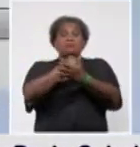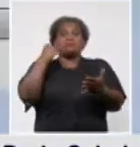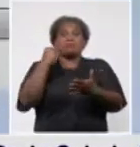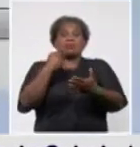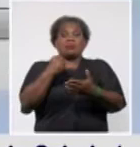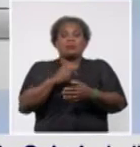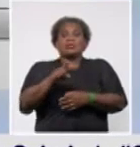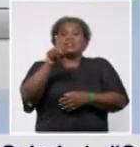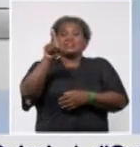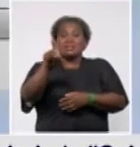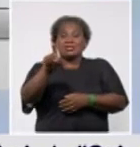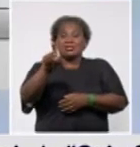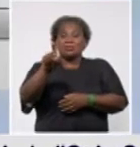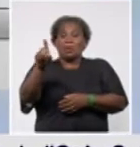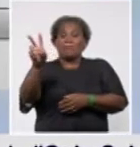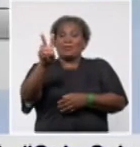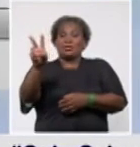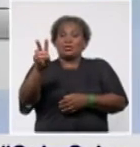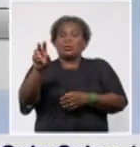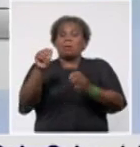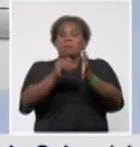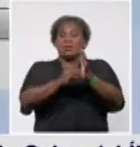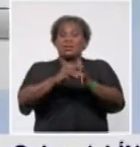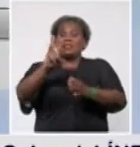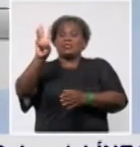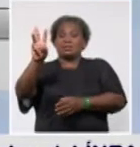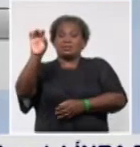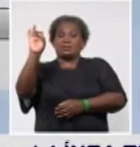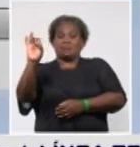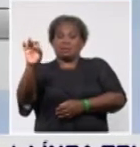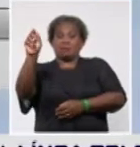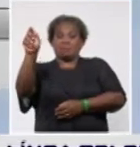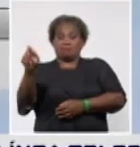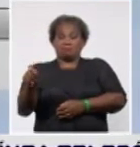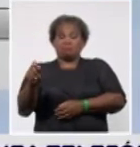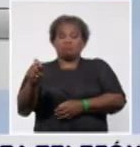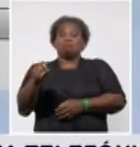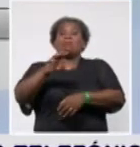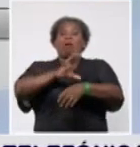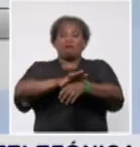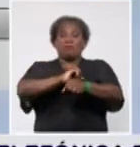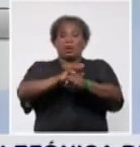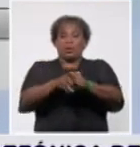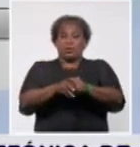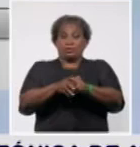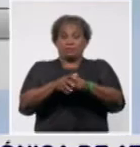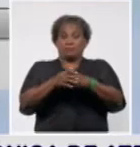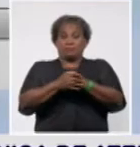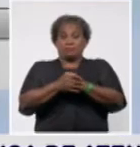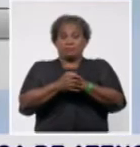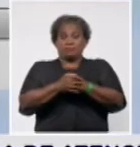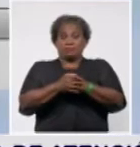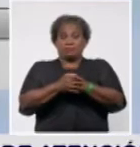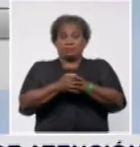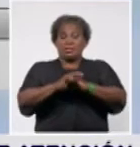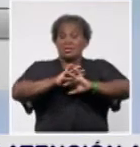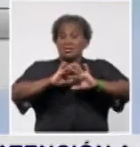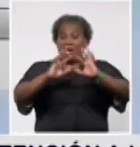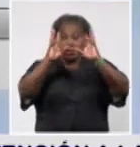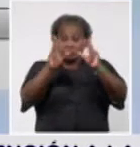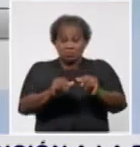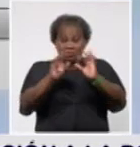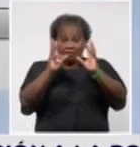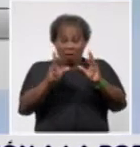52.72% of all cases worldwide, that's practically 53%, reported